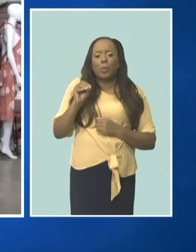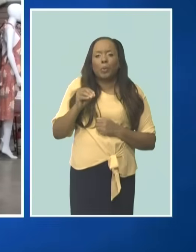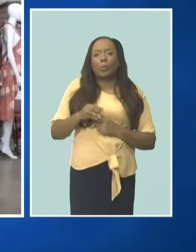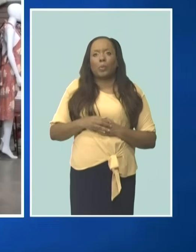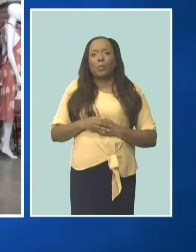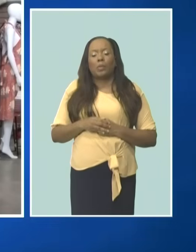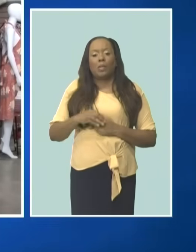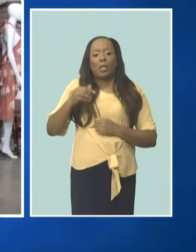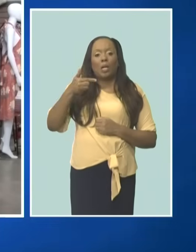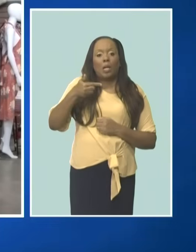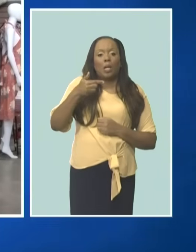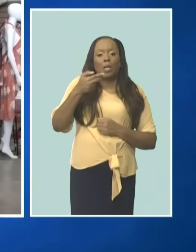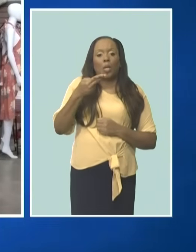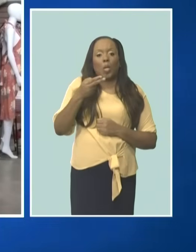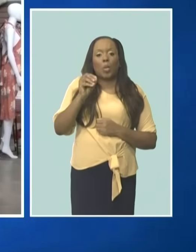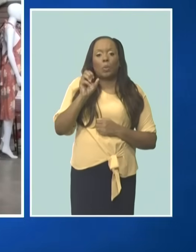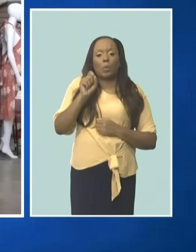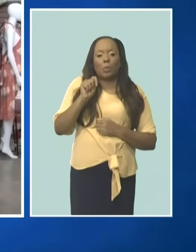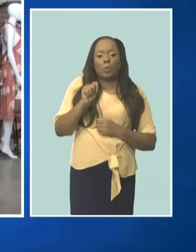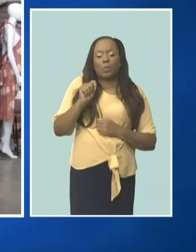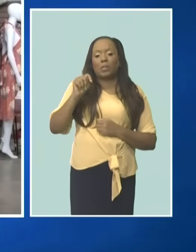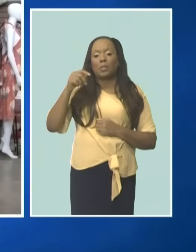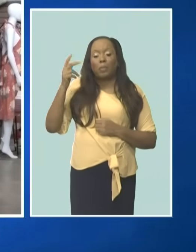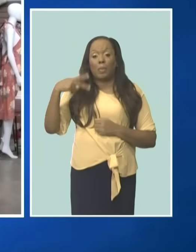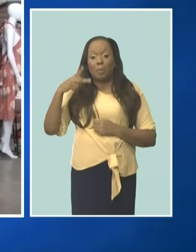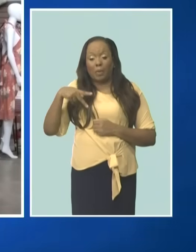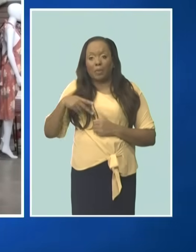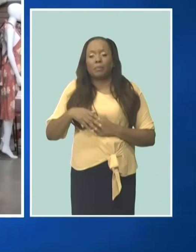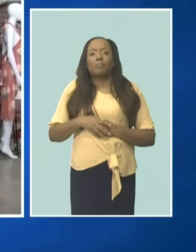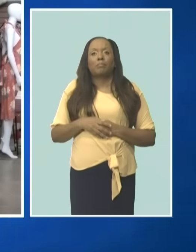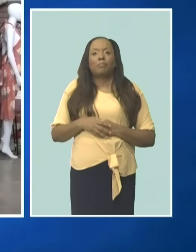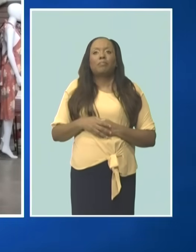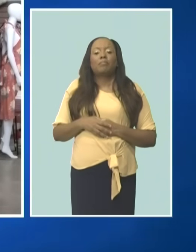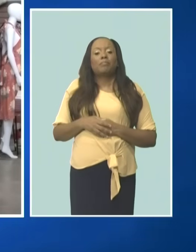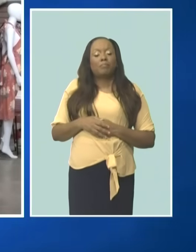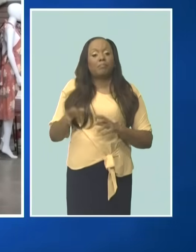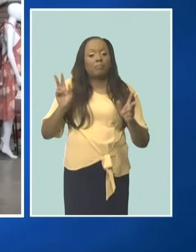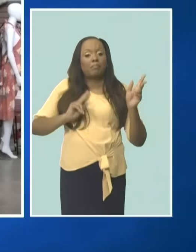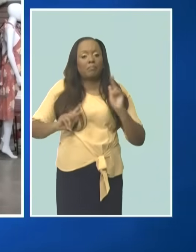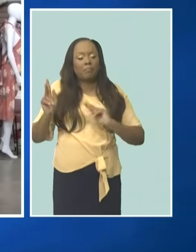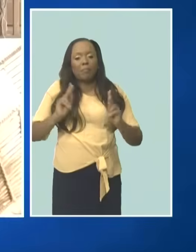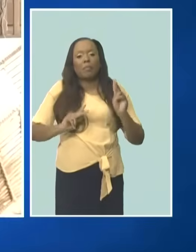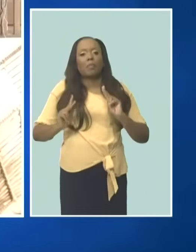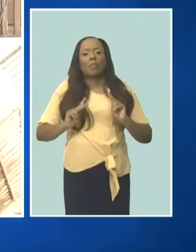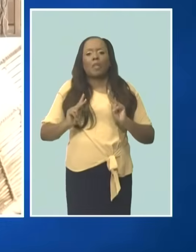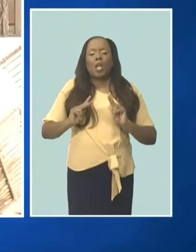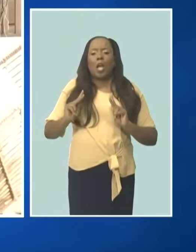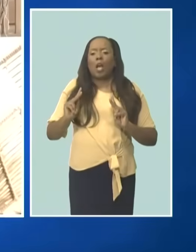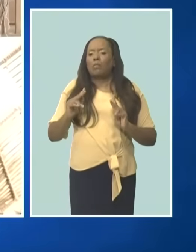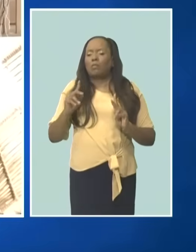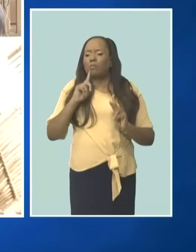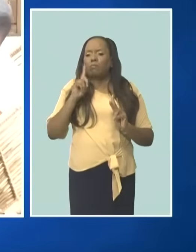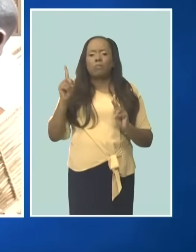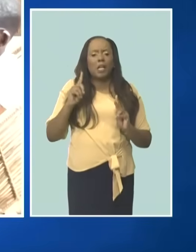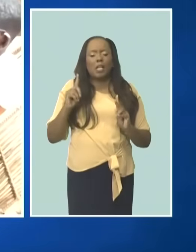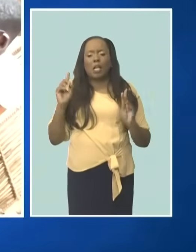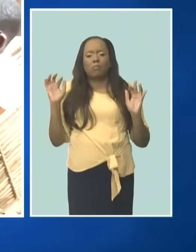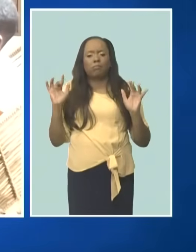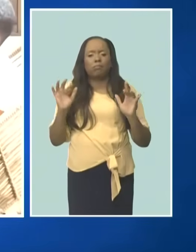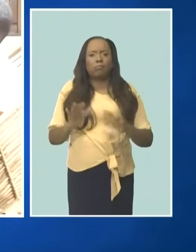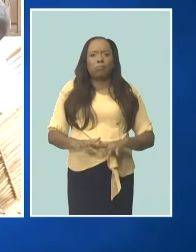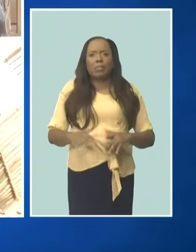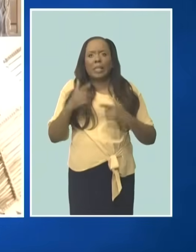Camp Director Celia Callamore tells the YES Business Report field trips and tours have always aroused greater interest among the YES